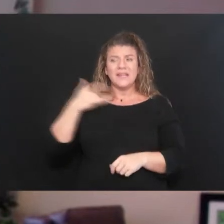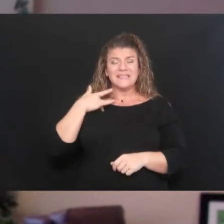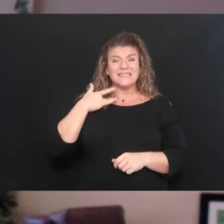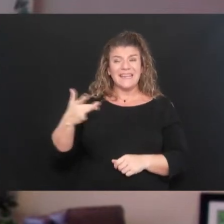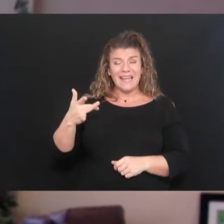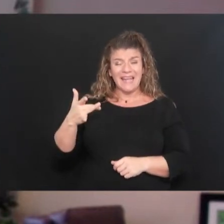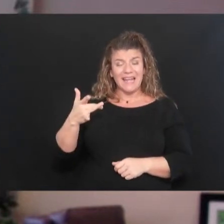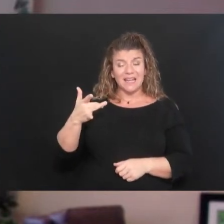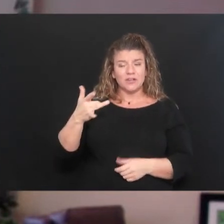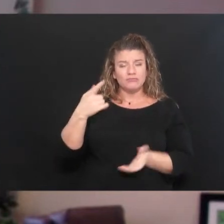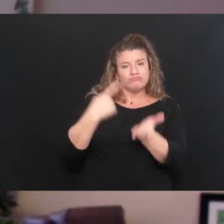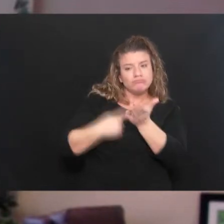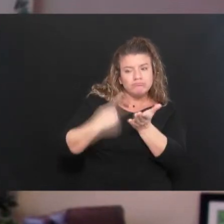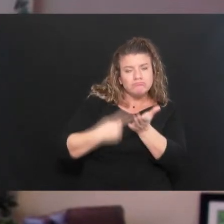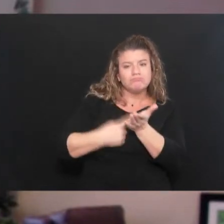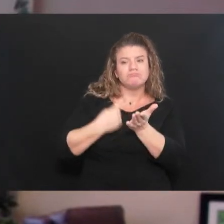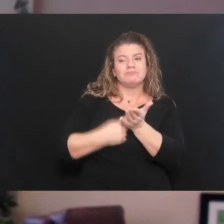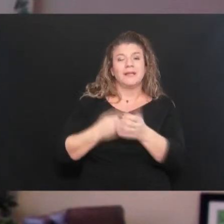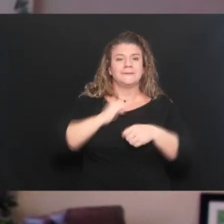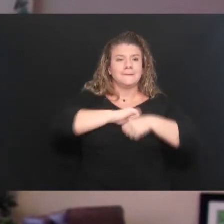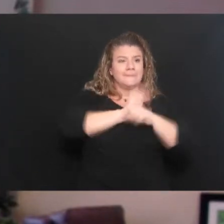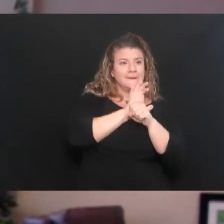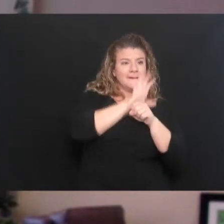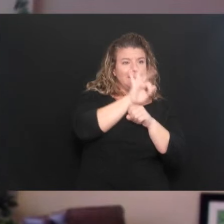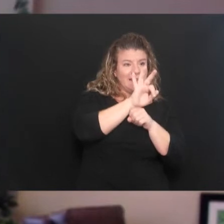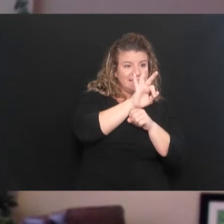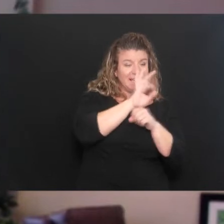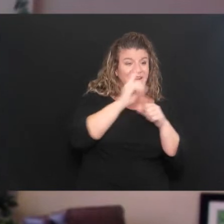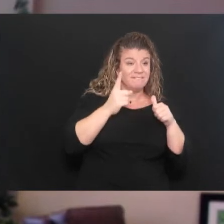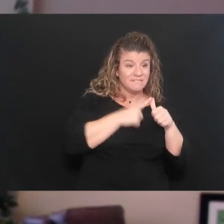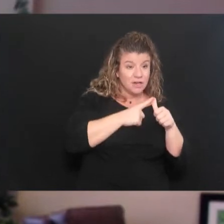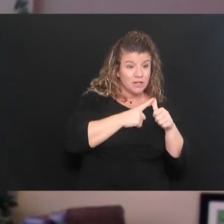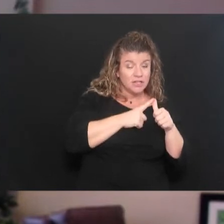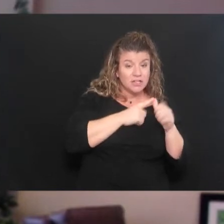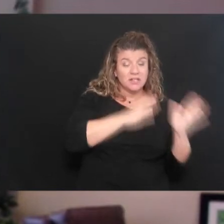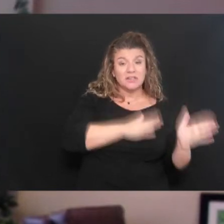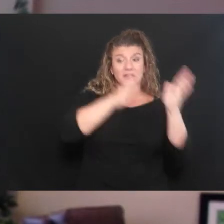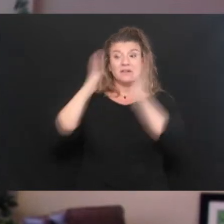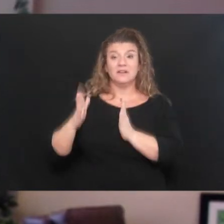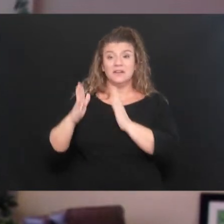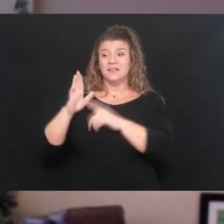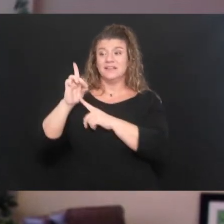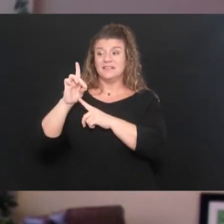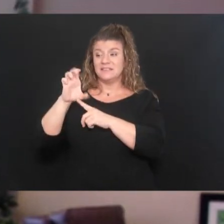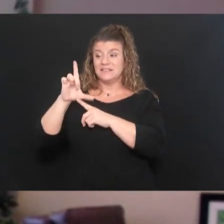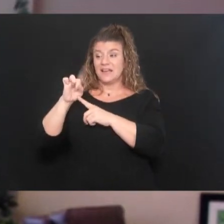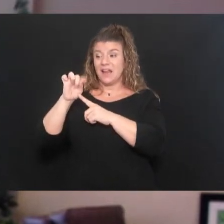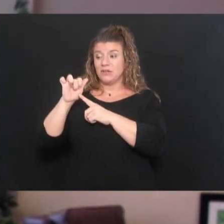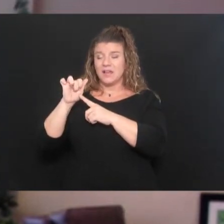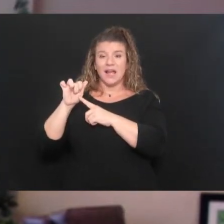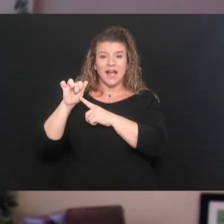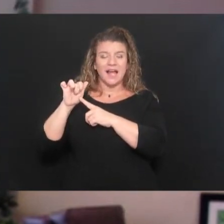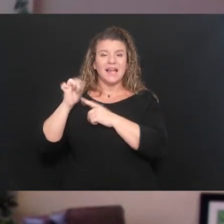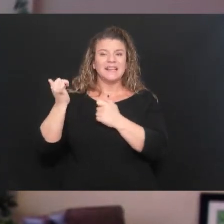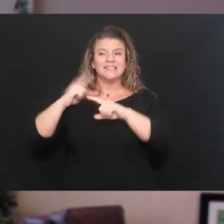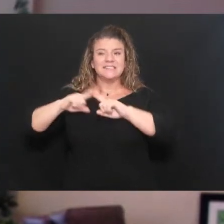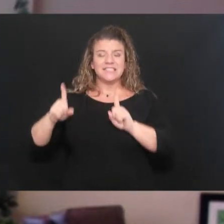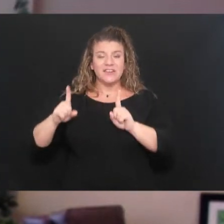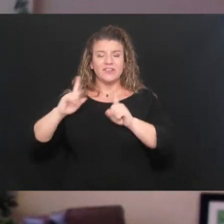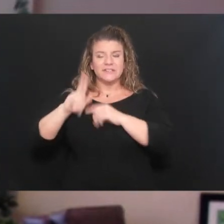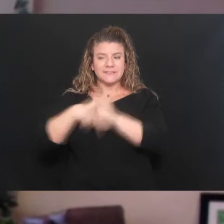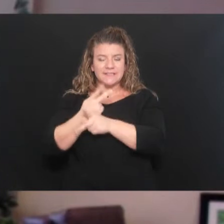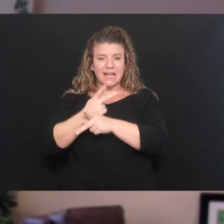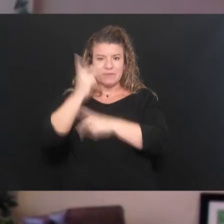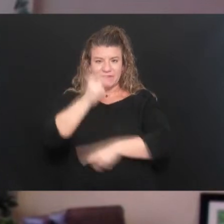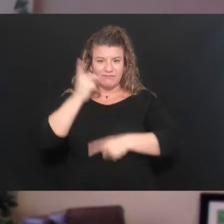as we have to the initial virus from Wuhan, China, as a COVID-19 virus, and the Alpha